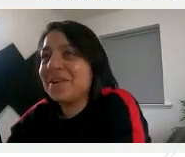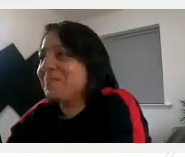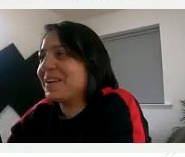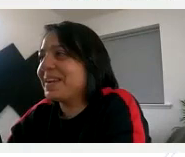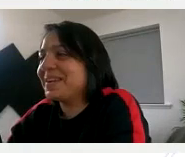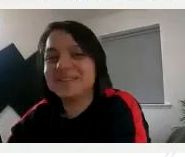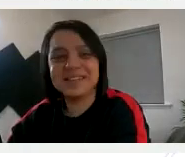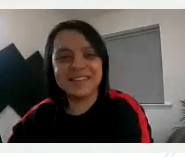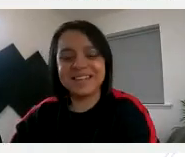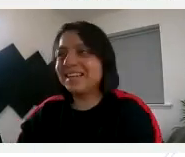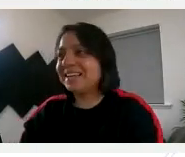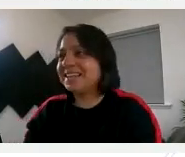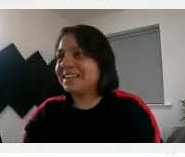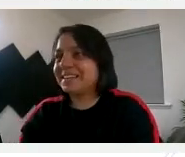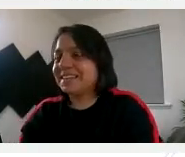I love my Nando's.